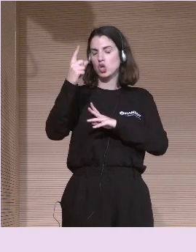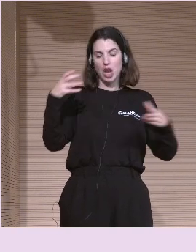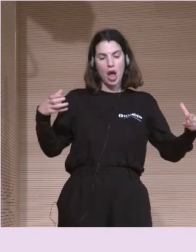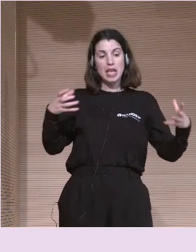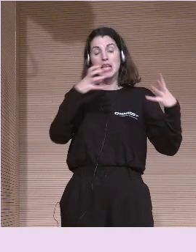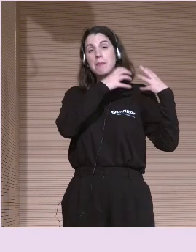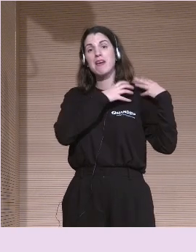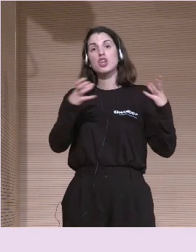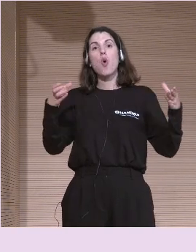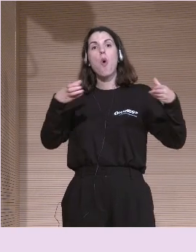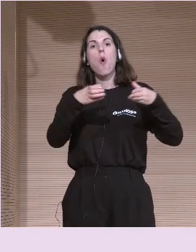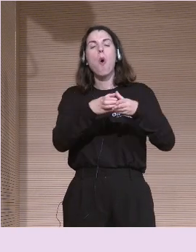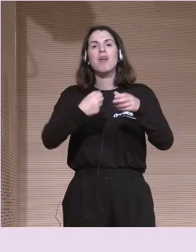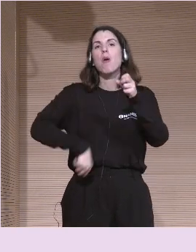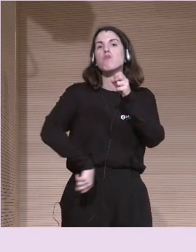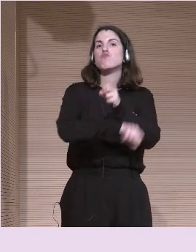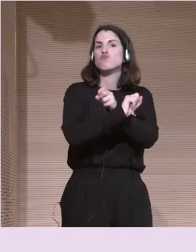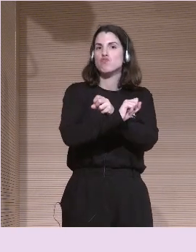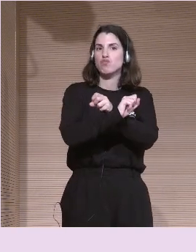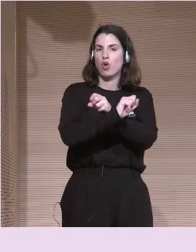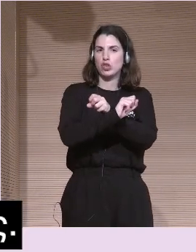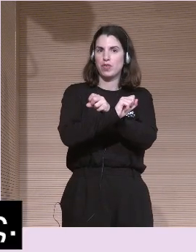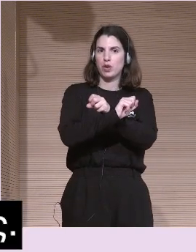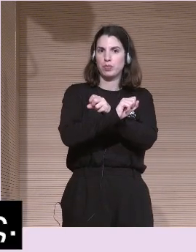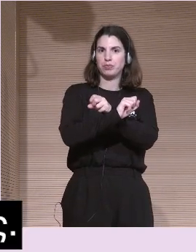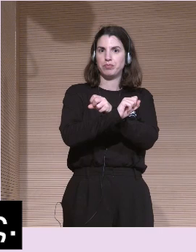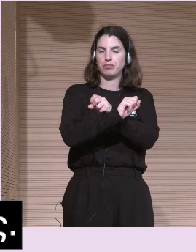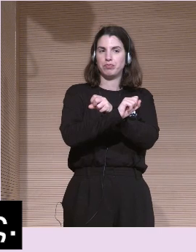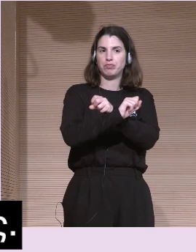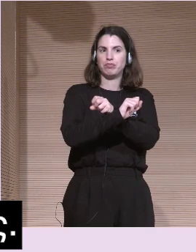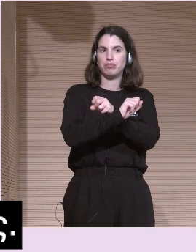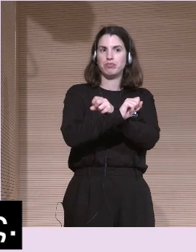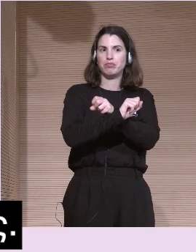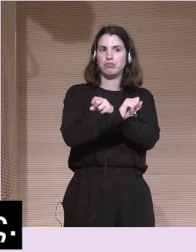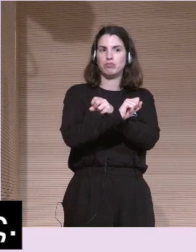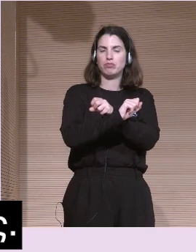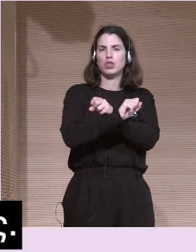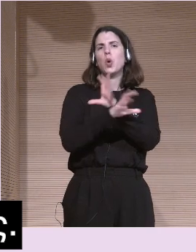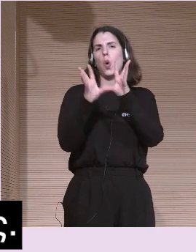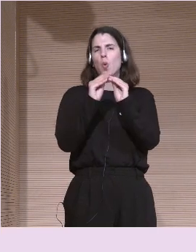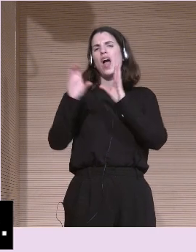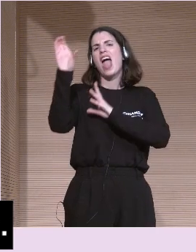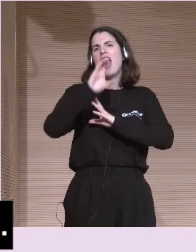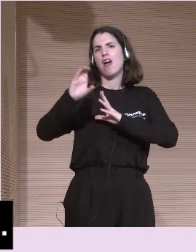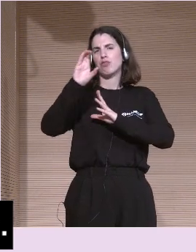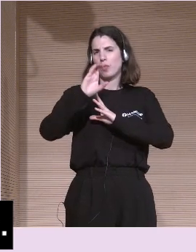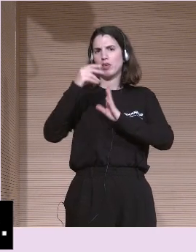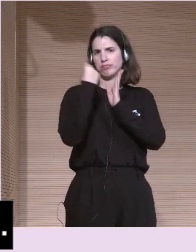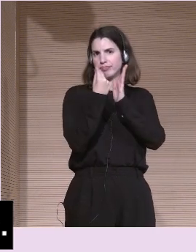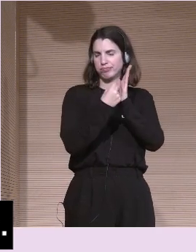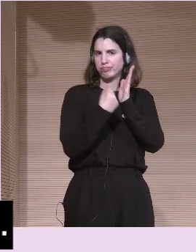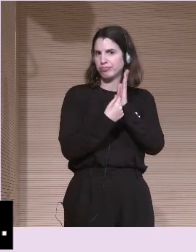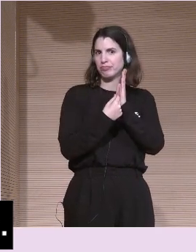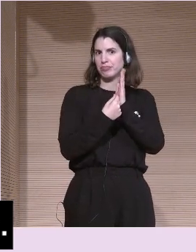country. And it looked at what the England starting lineup would look like without first or second generation immigration. And as you can see, there are only 4